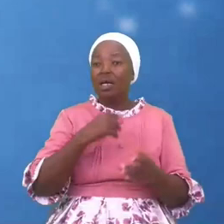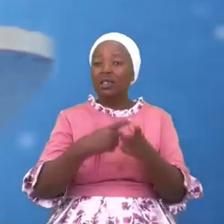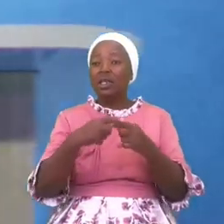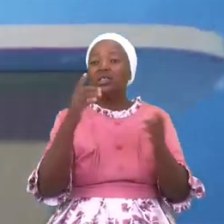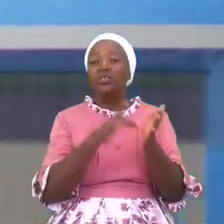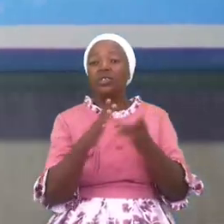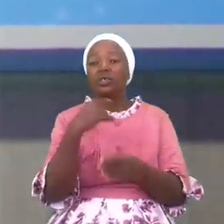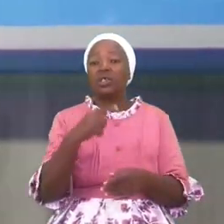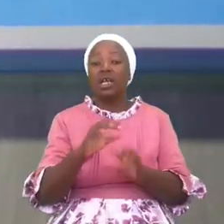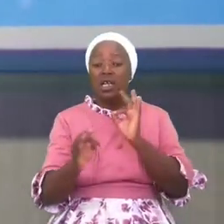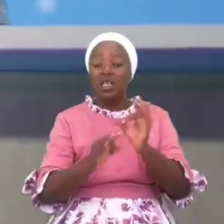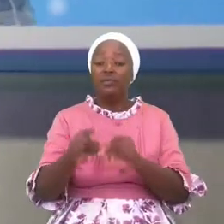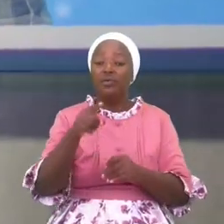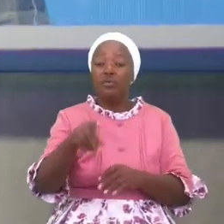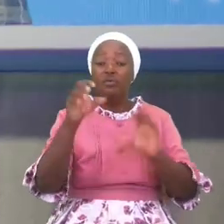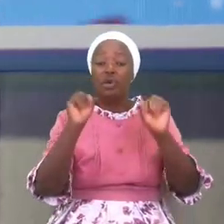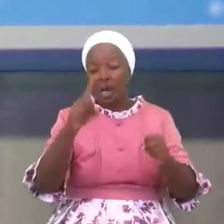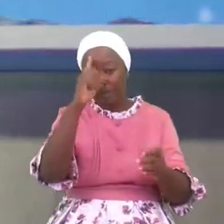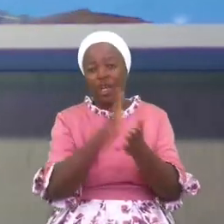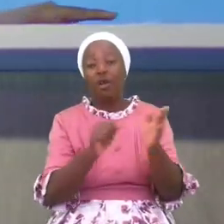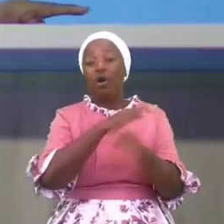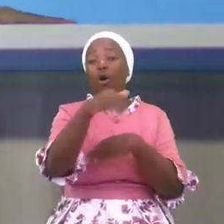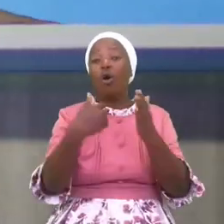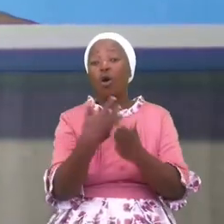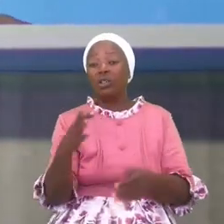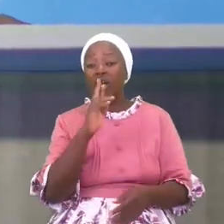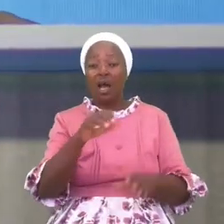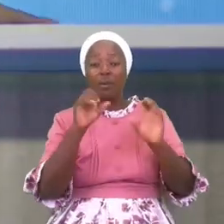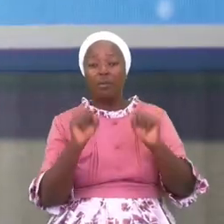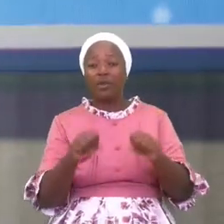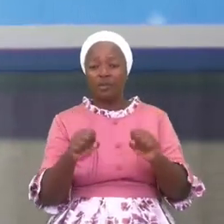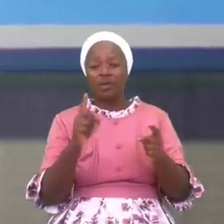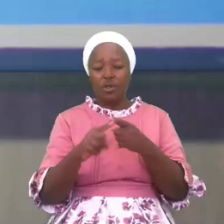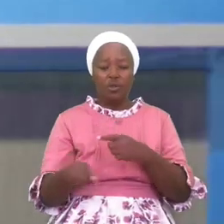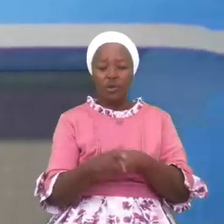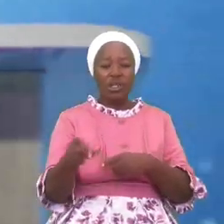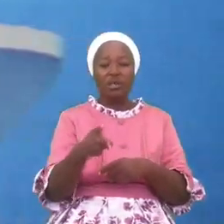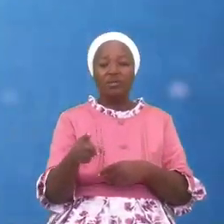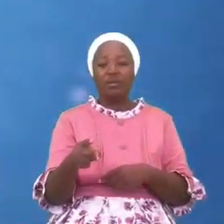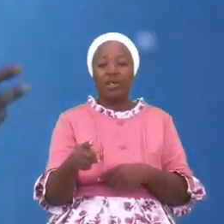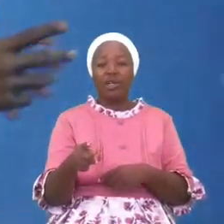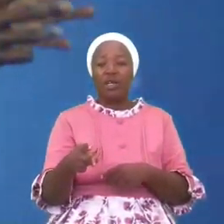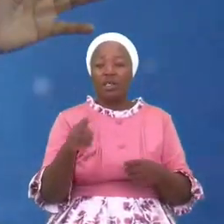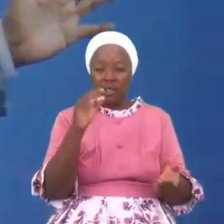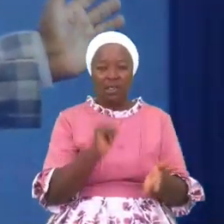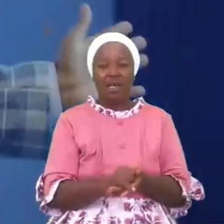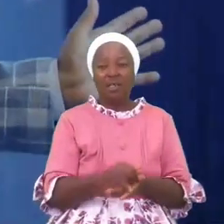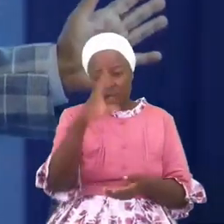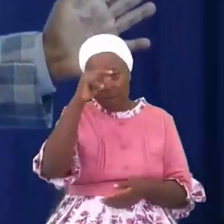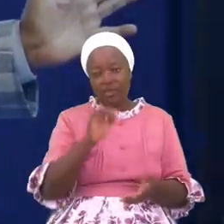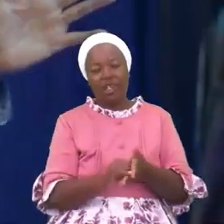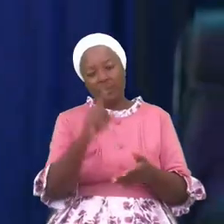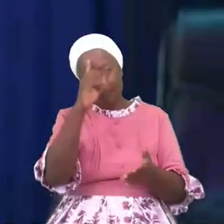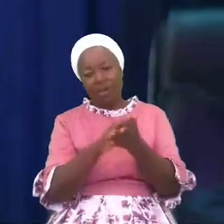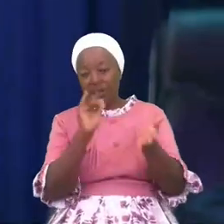are possible to him that believe. That's the report of Mark. And Luke says, these 10